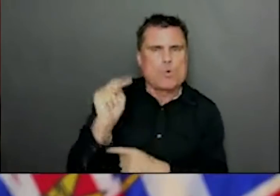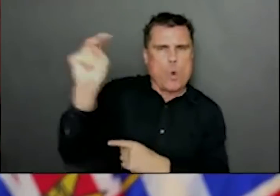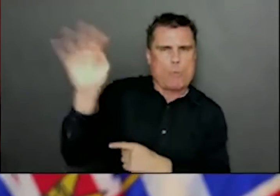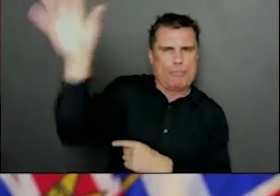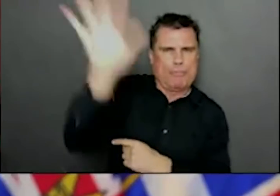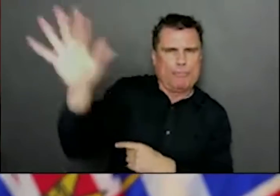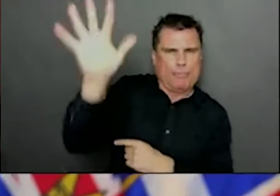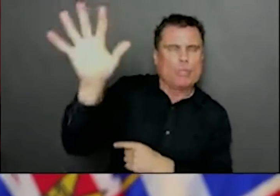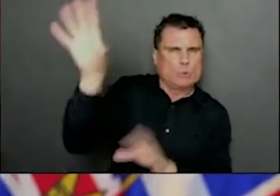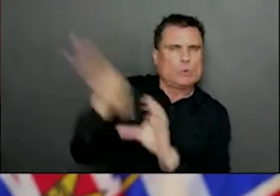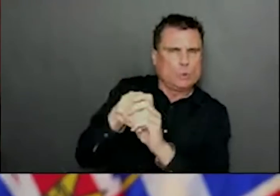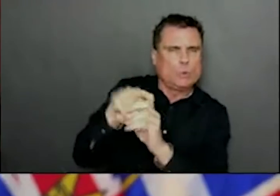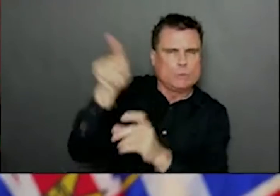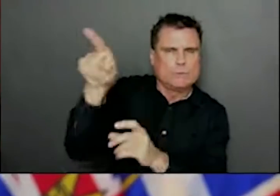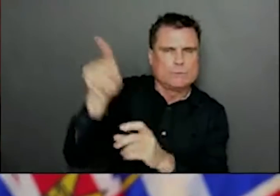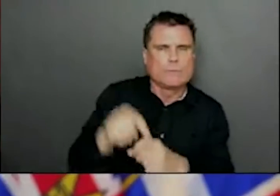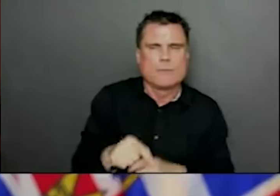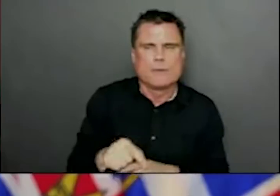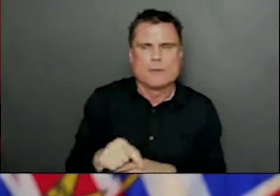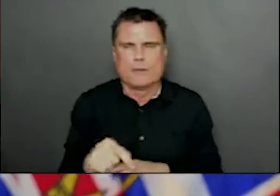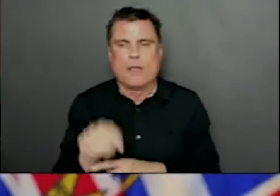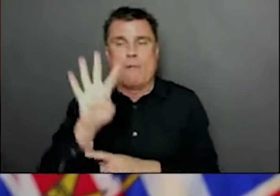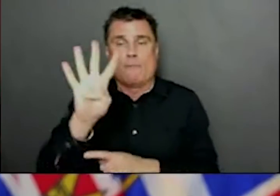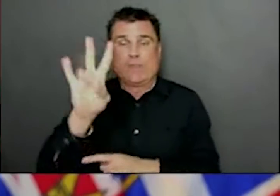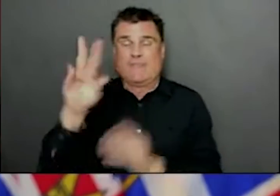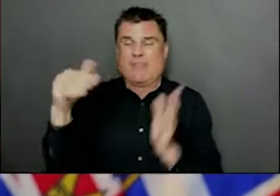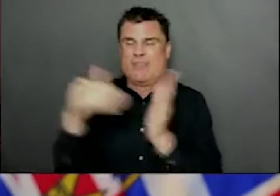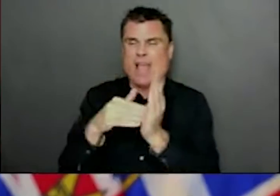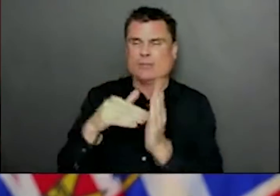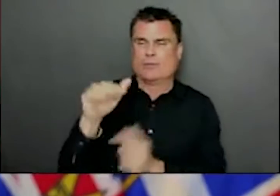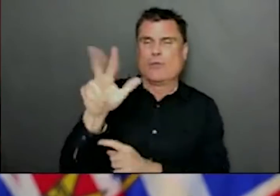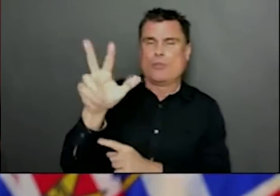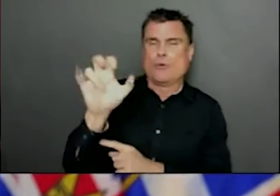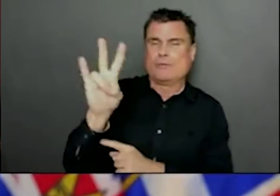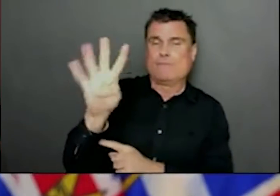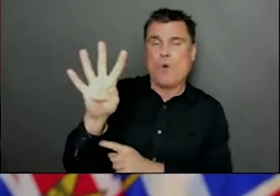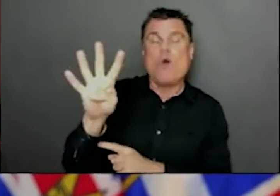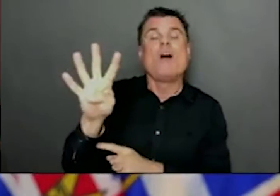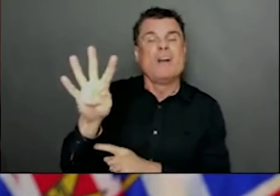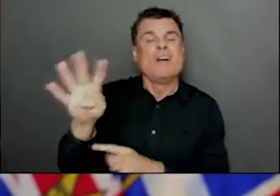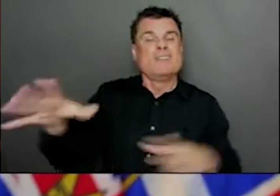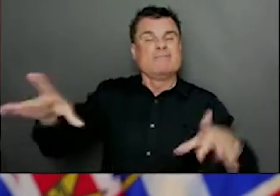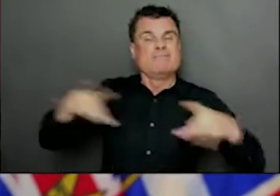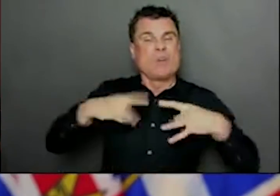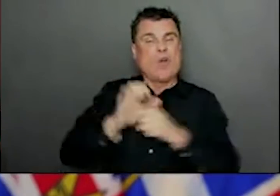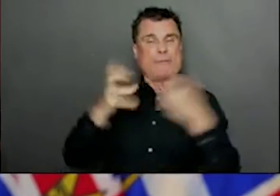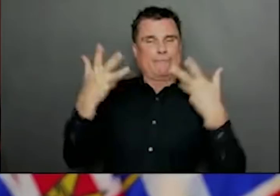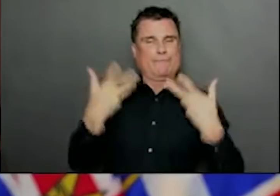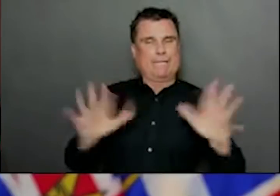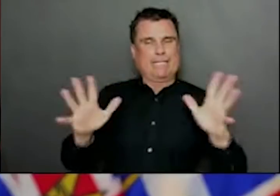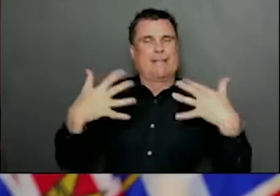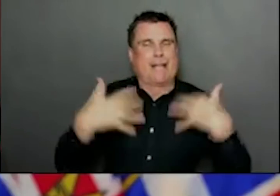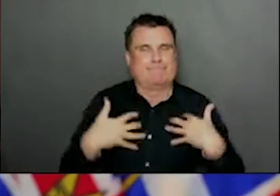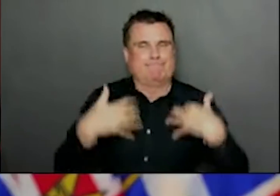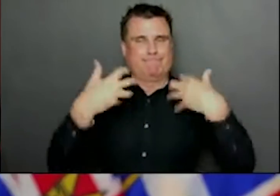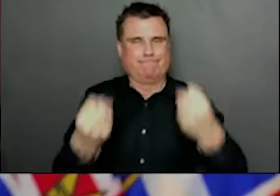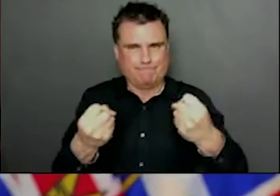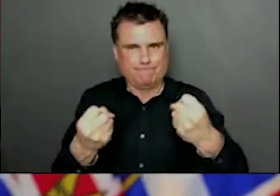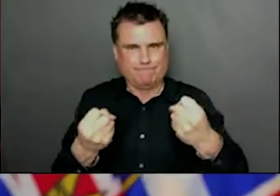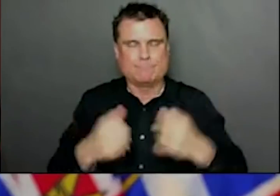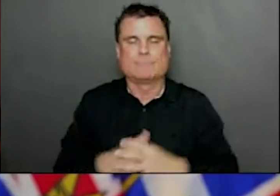47,374 people are now considered recovered. Sadly, we've had an additional 8 new deaths